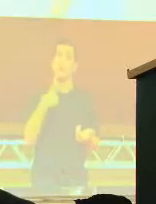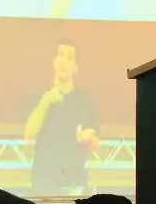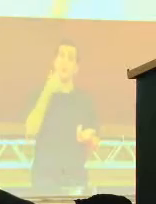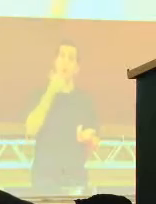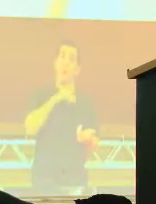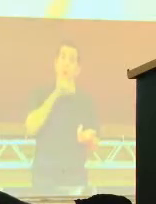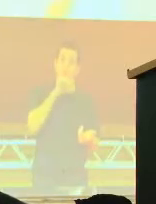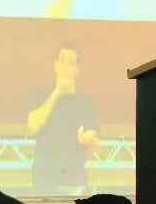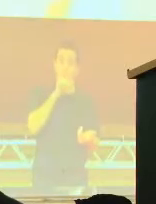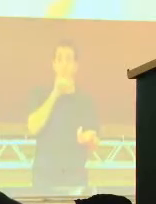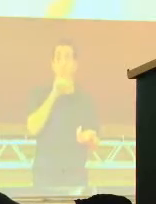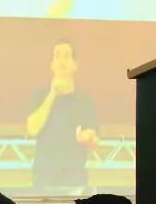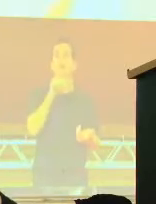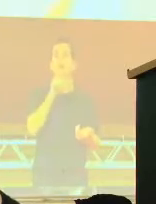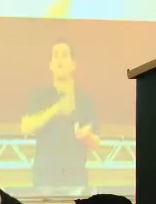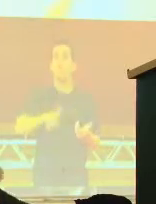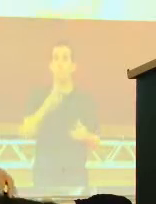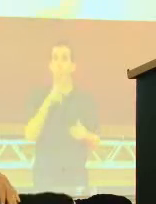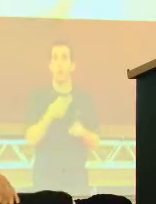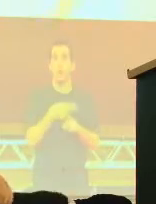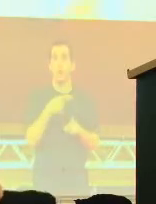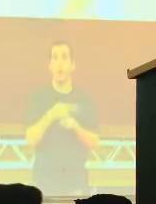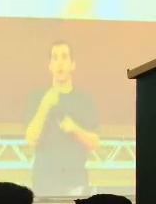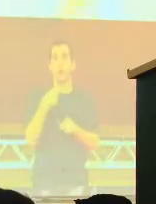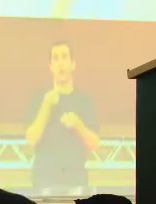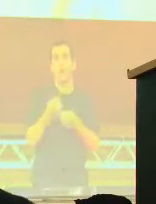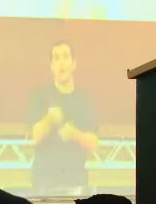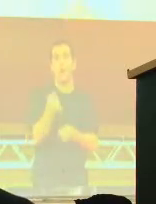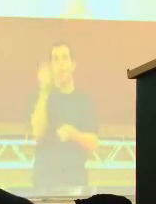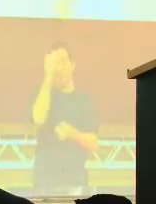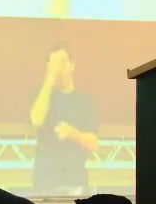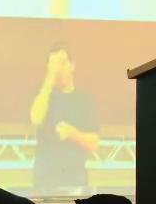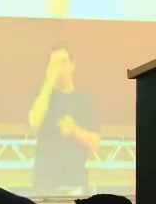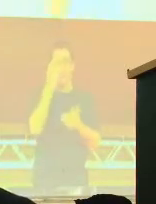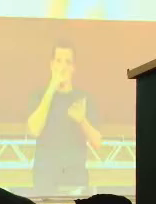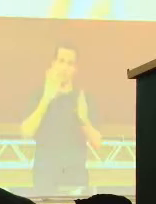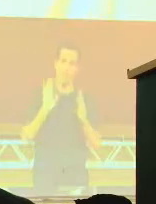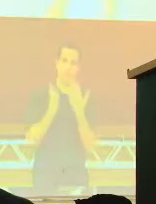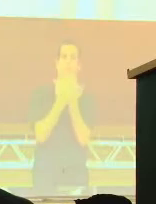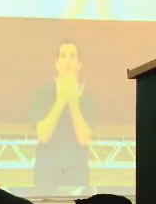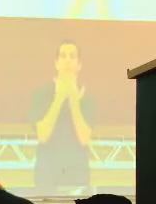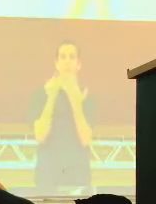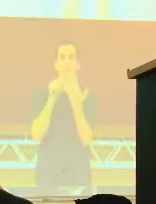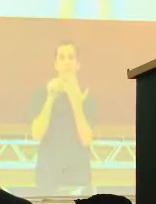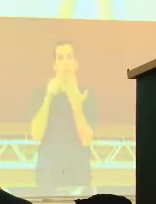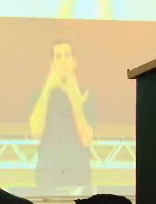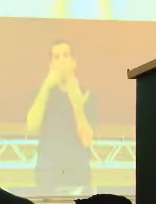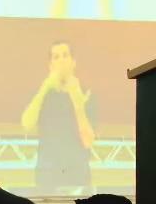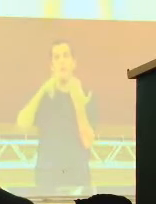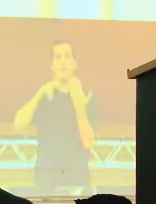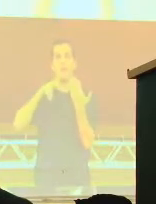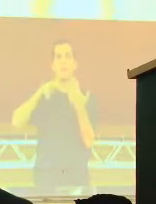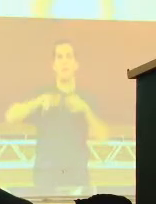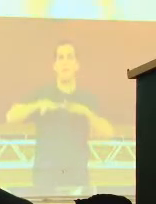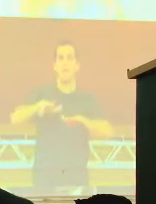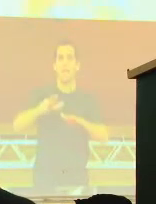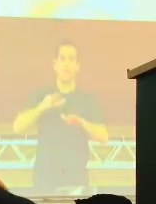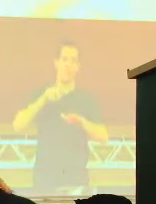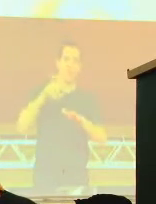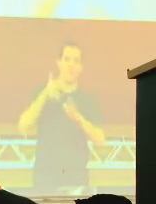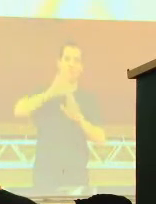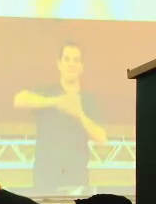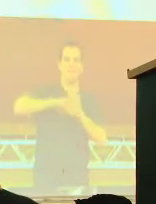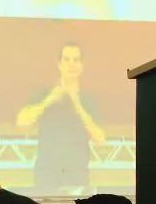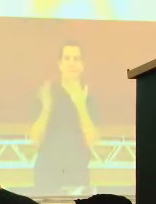No caso, a ideia de repositório o repositório ele é filtrado também.